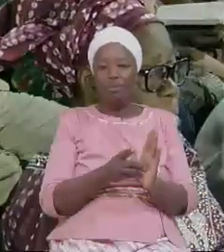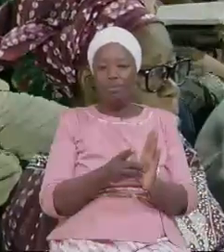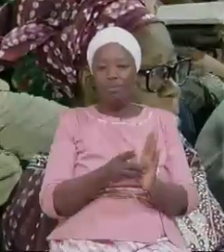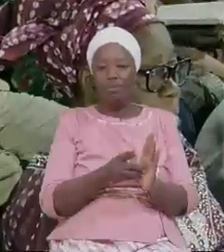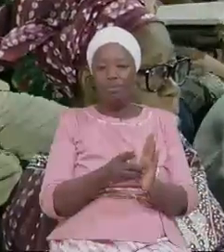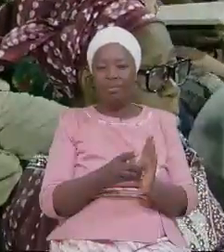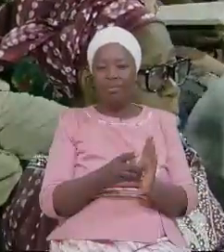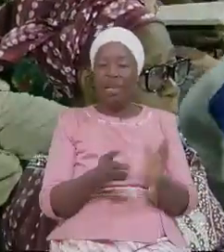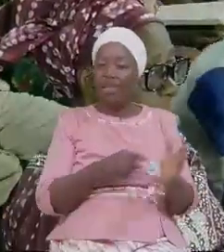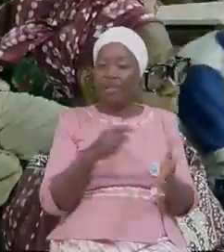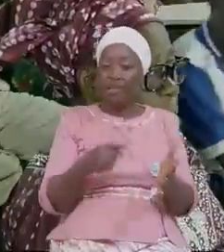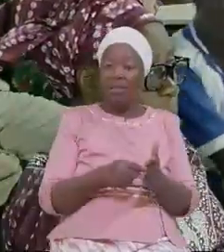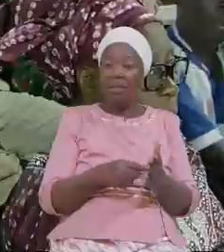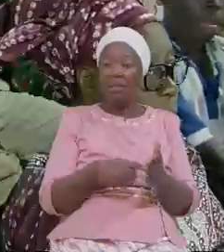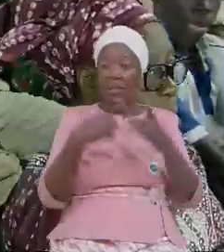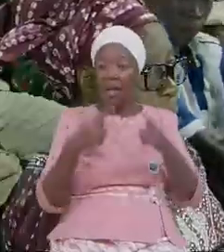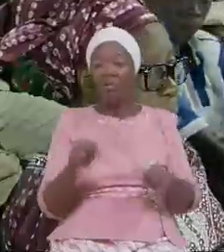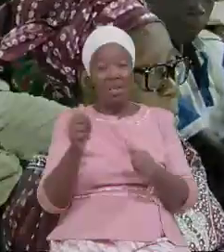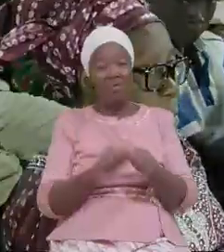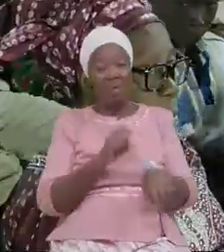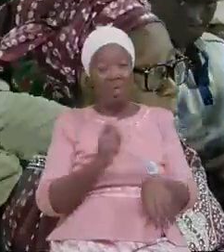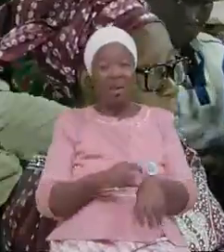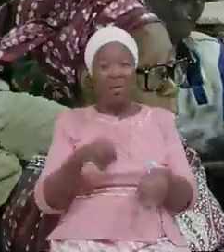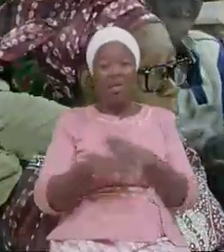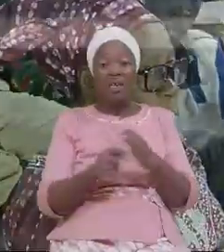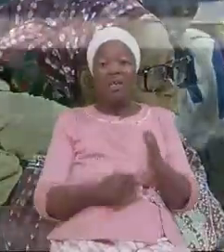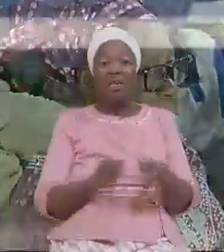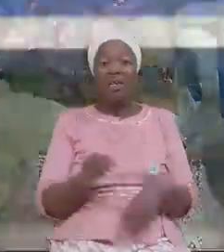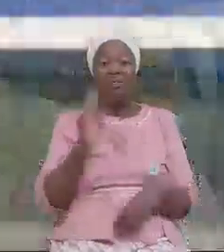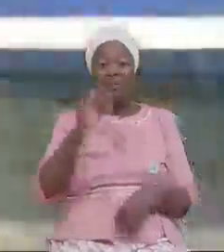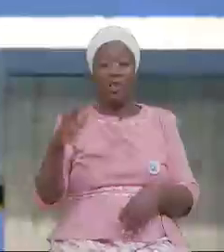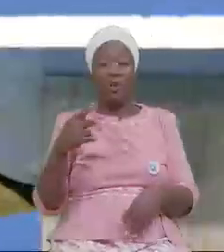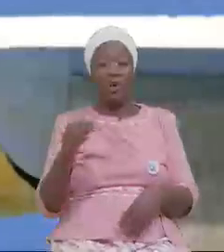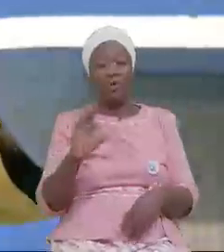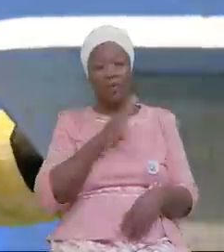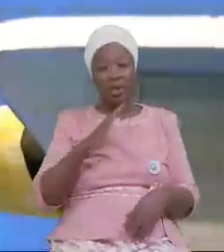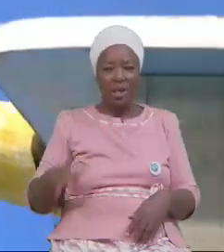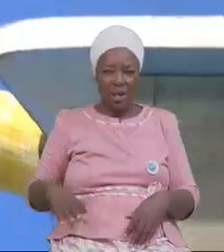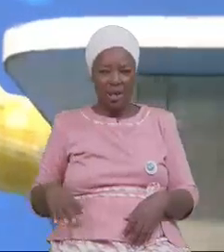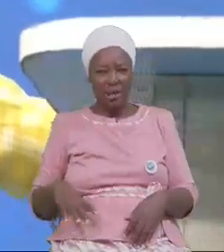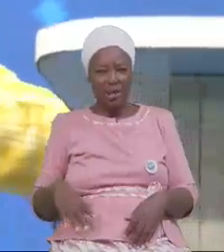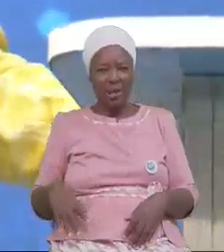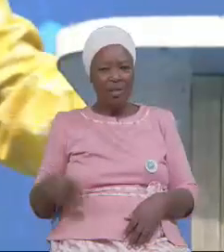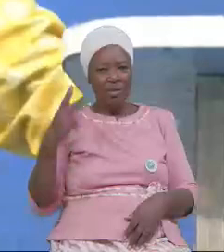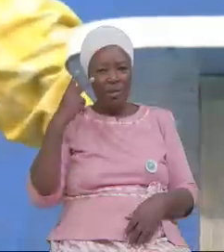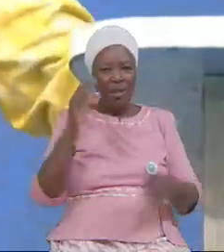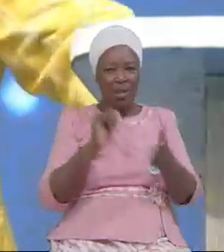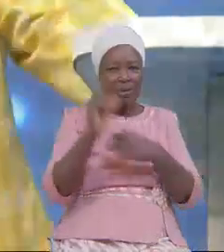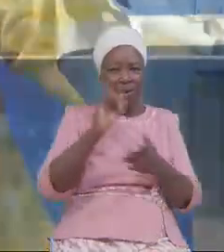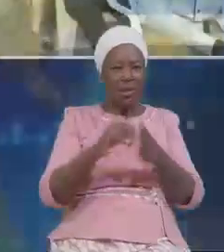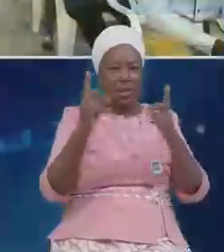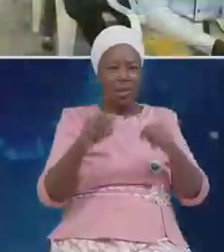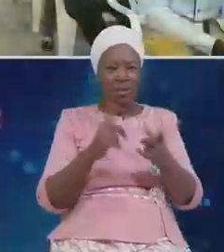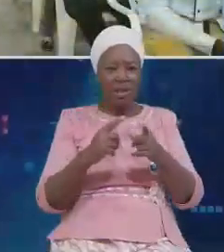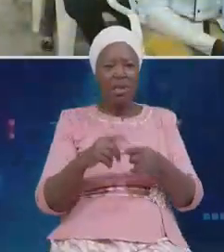every time in the ministry of Christ. Look at that ruler of the synagogue that came and said, come down, come